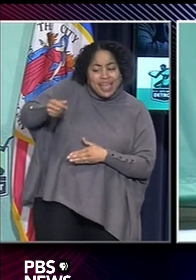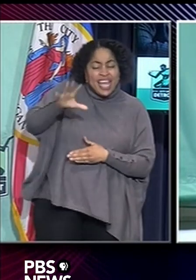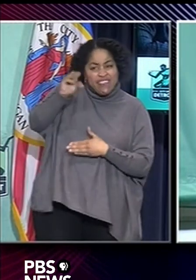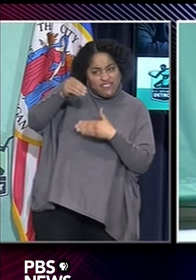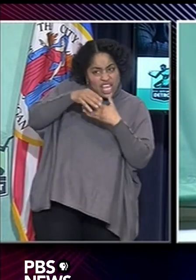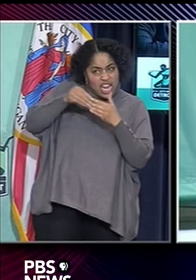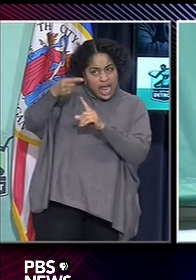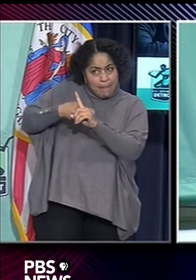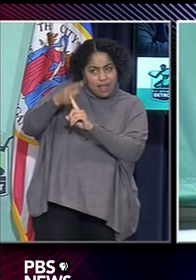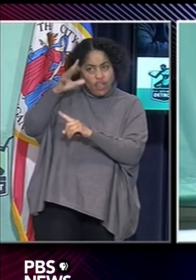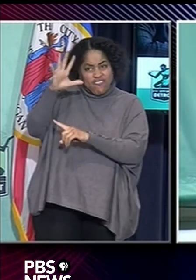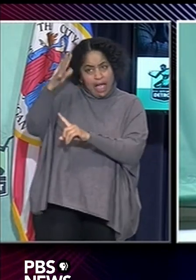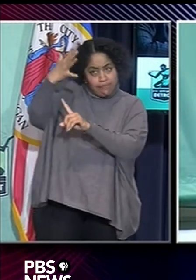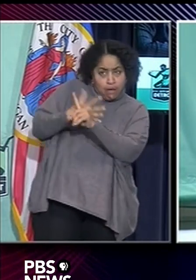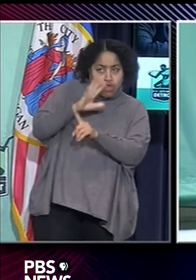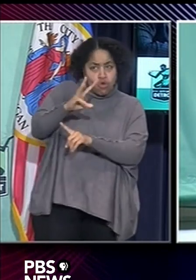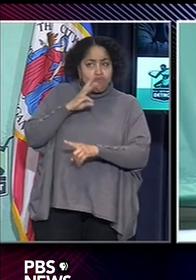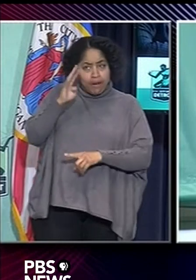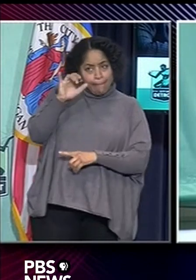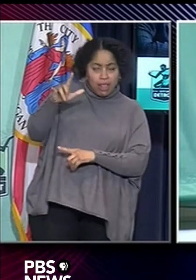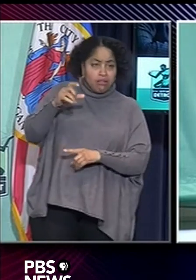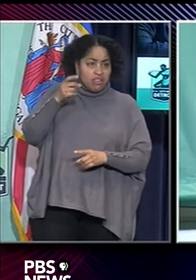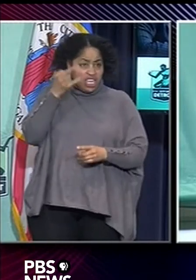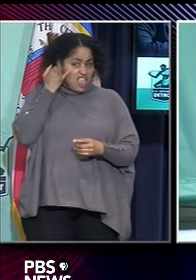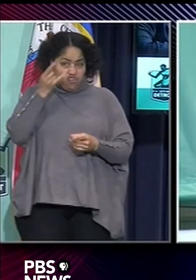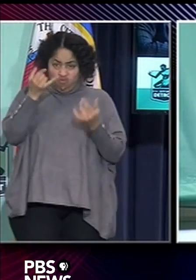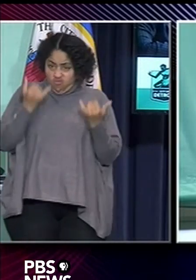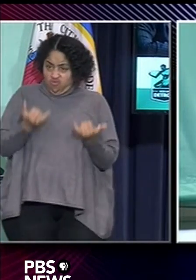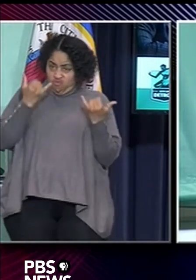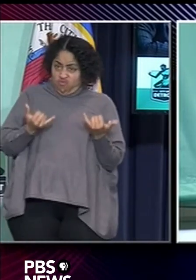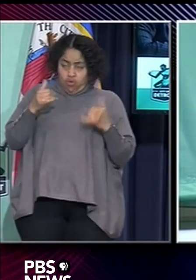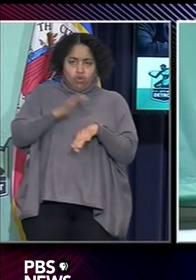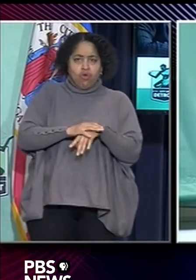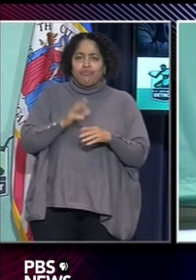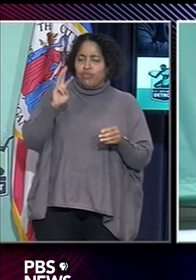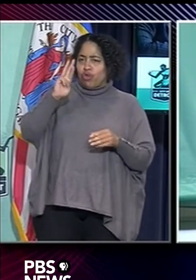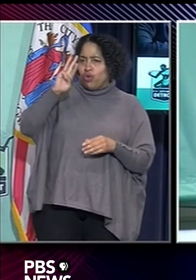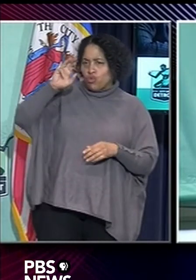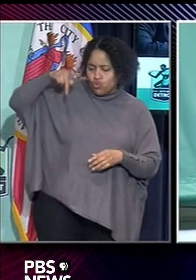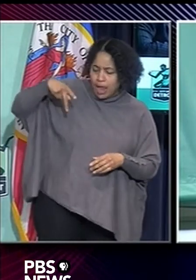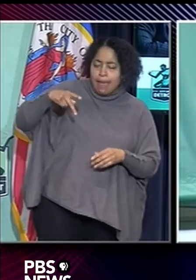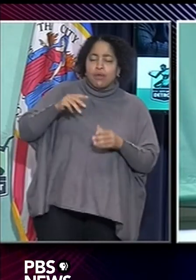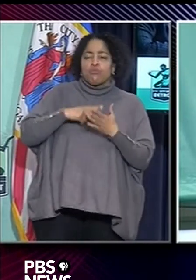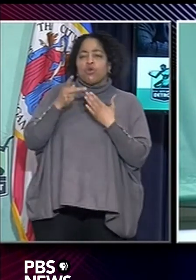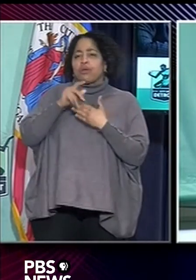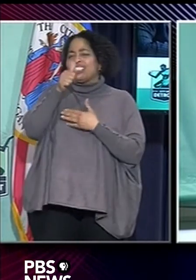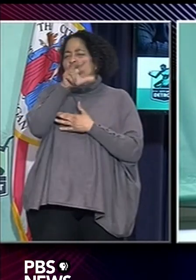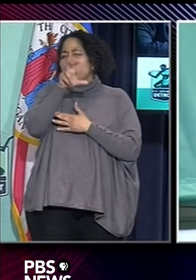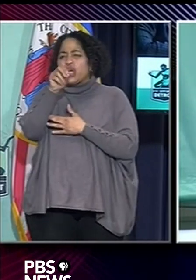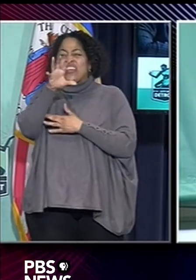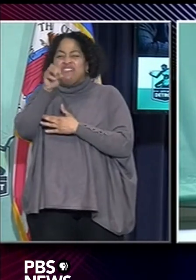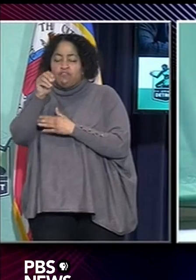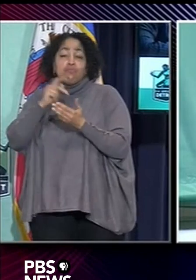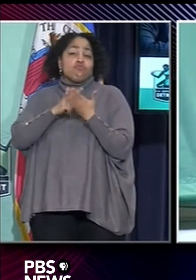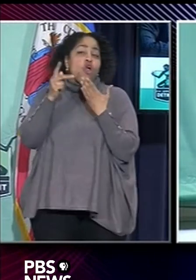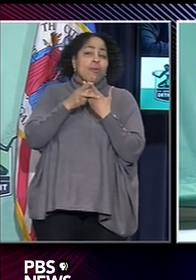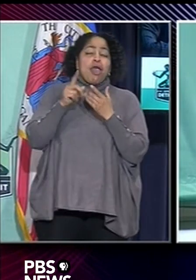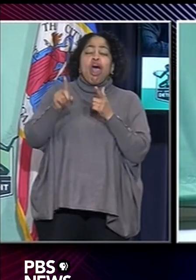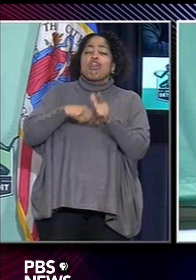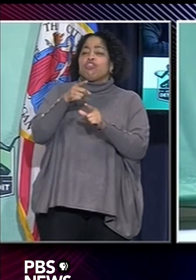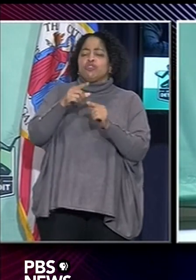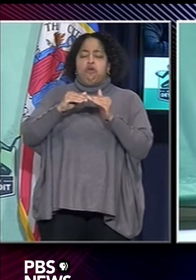month for 5 months of your water bill. So if you're now on the WRAP program or the 10-30-50 program, or as long as you're in